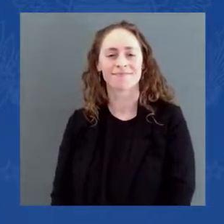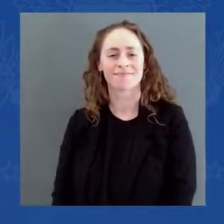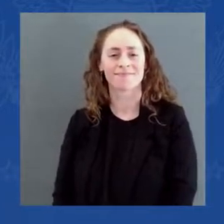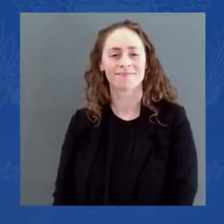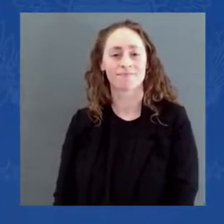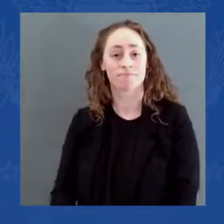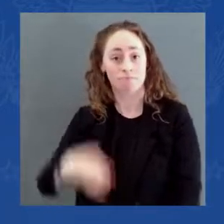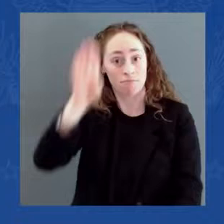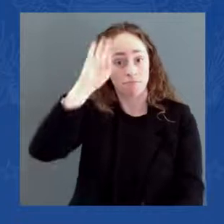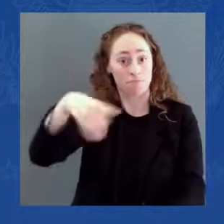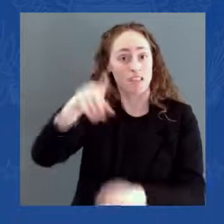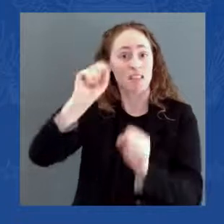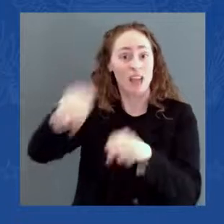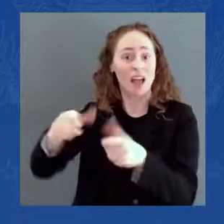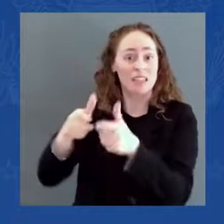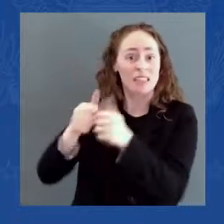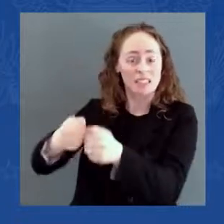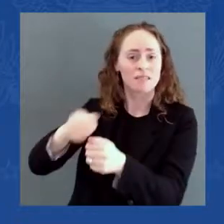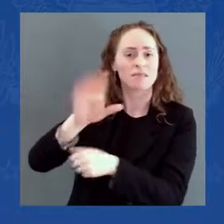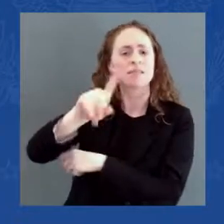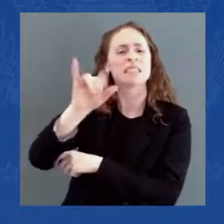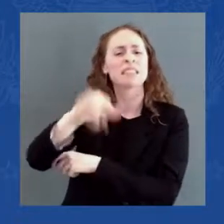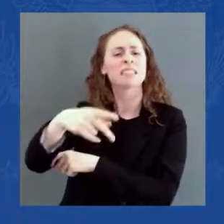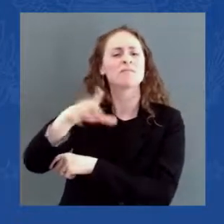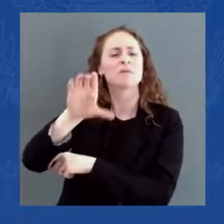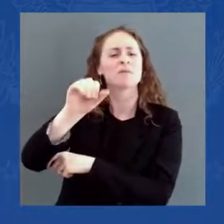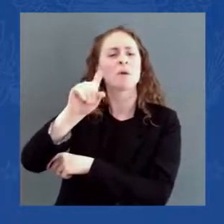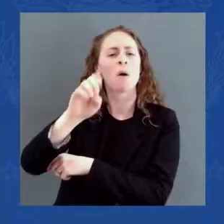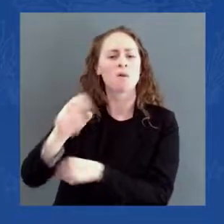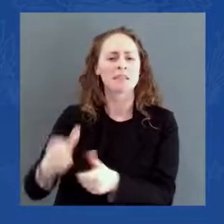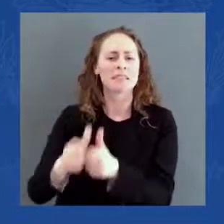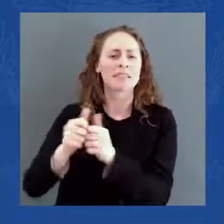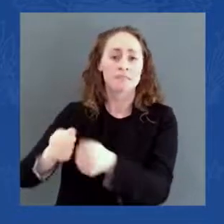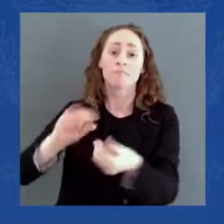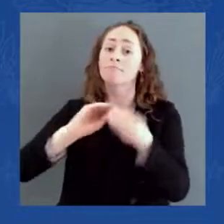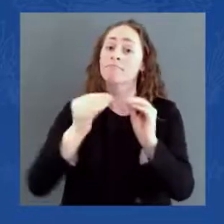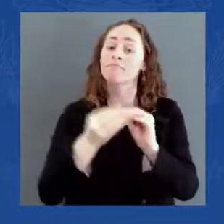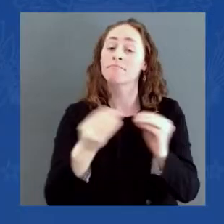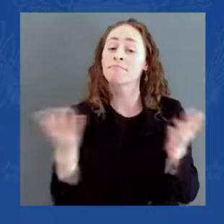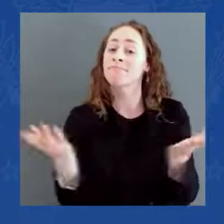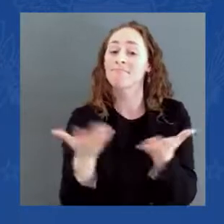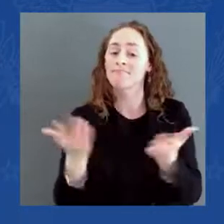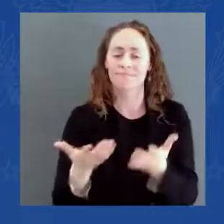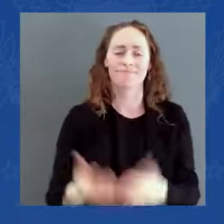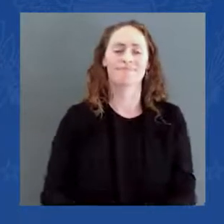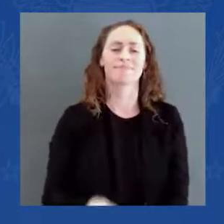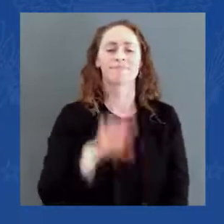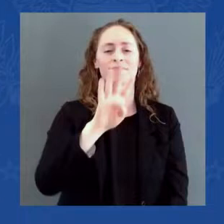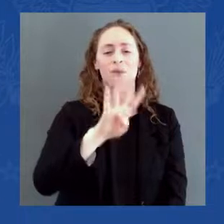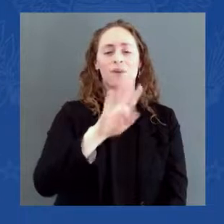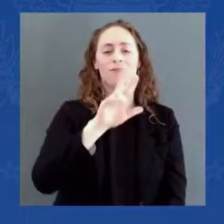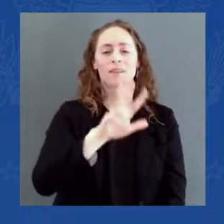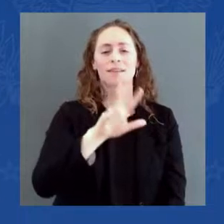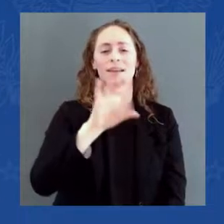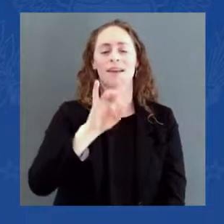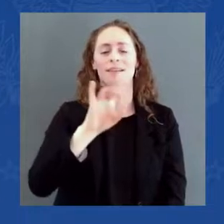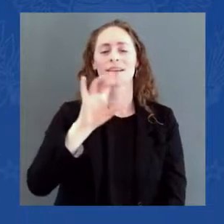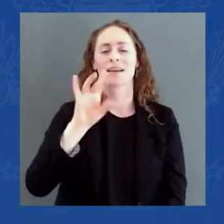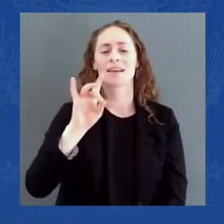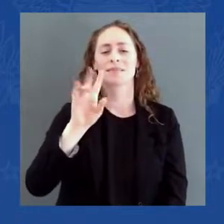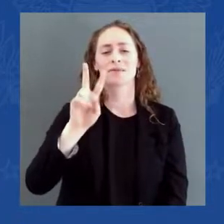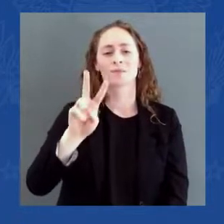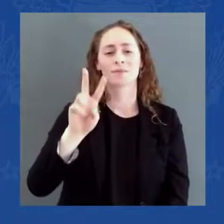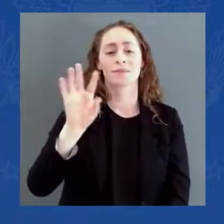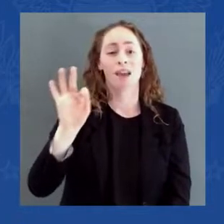438829 to find where you can get your booster shot now, now. And starting today, we're making it easier than ever to